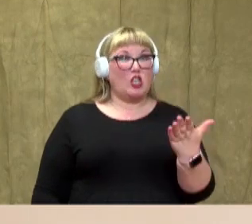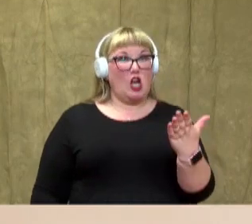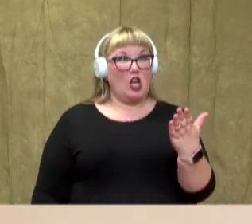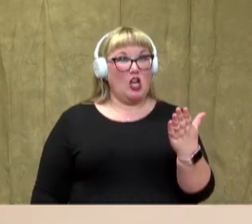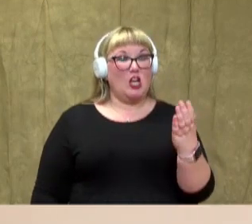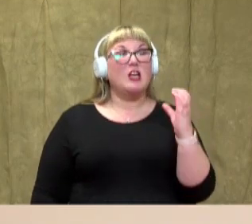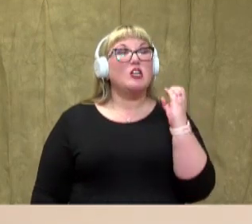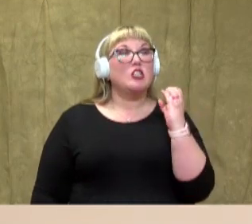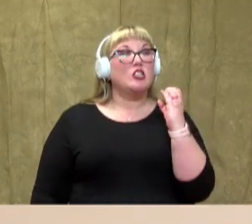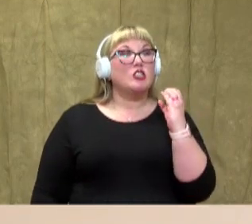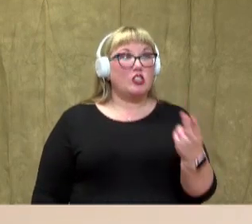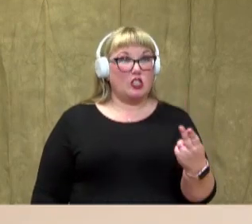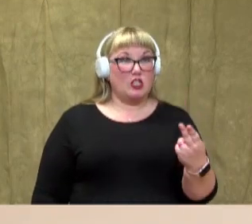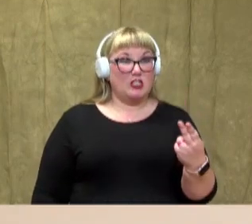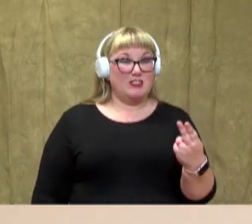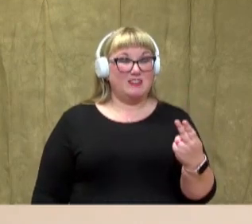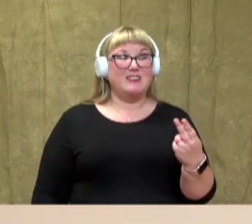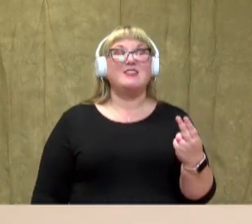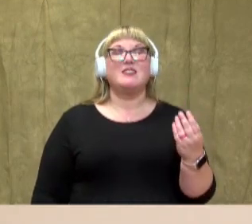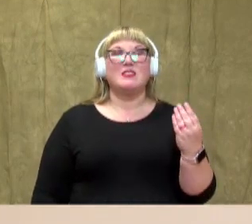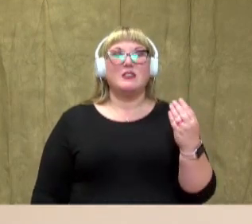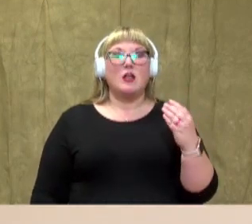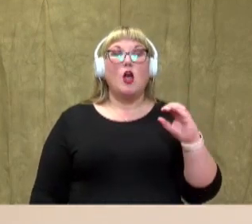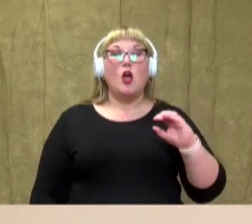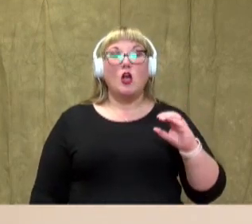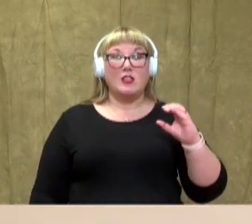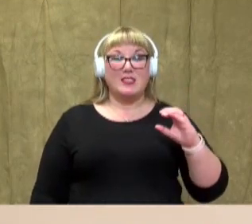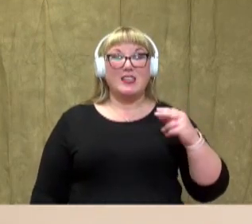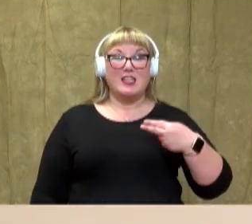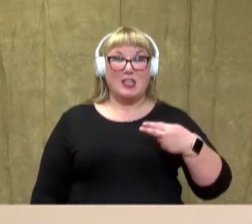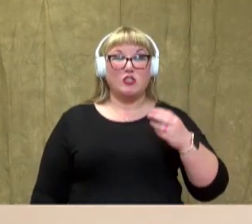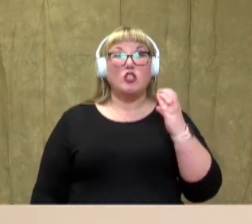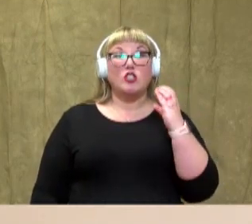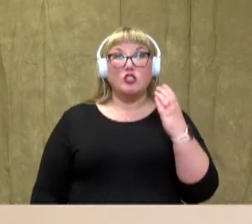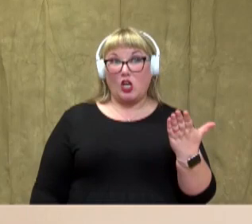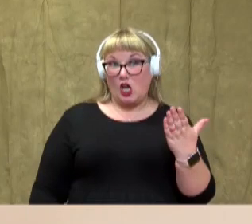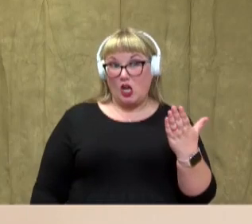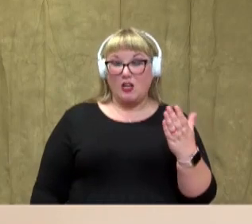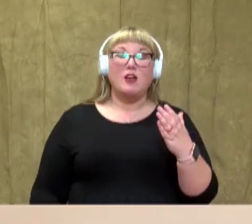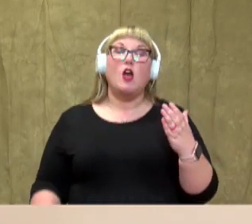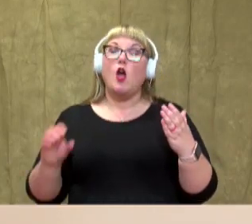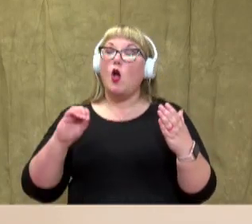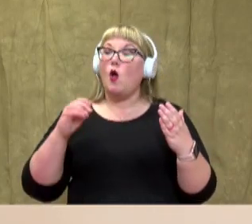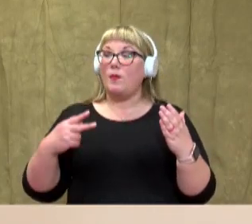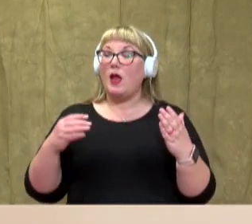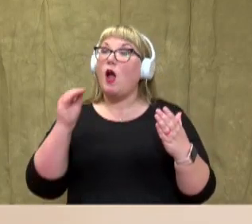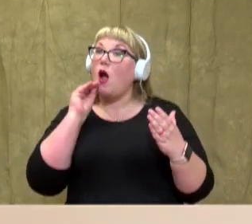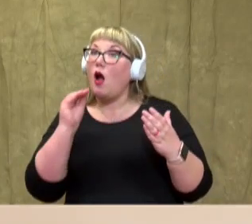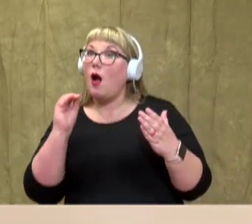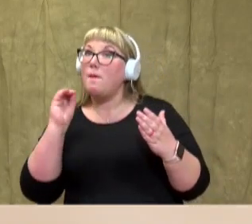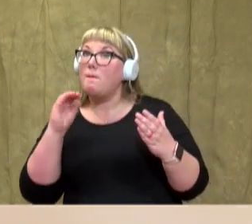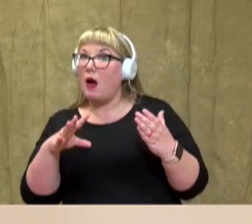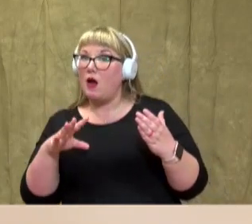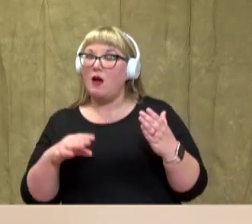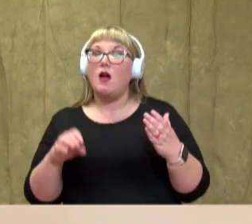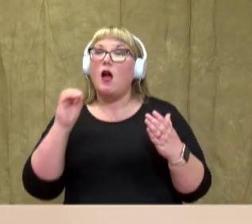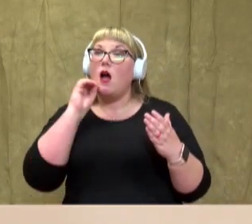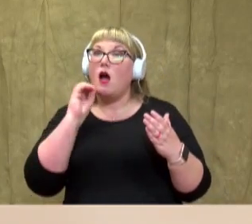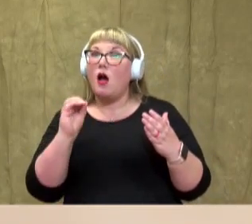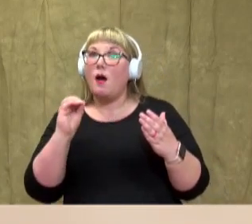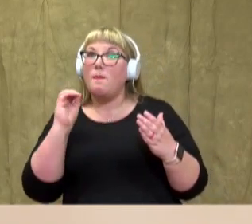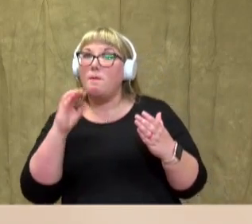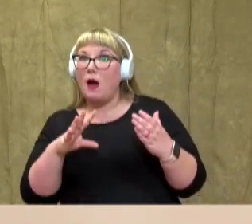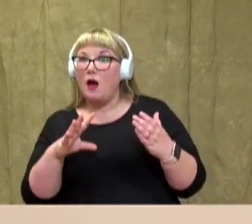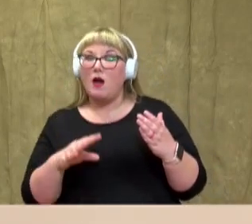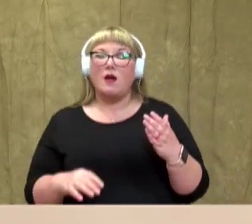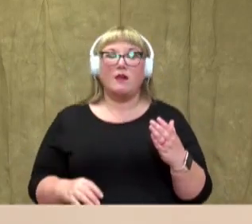Let's go through. We're going to blend these sounds together to make a new word. Get out your spoons, and I want you to start